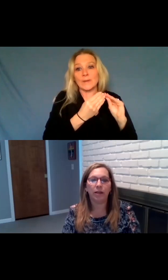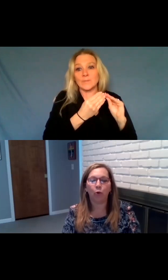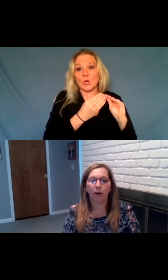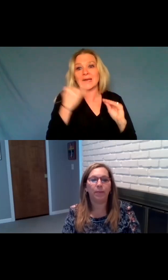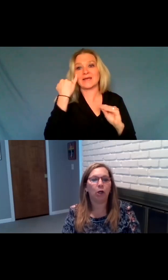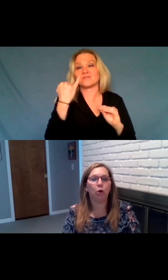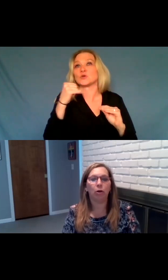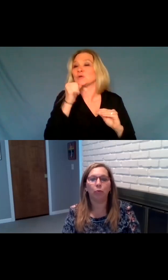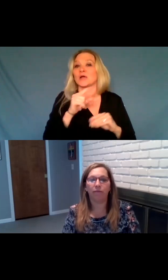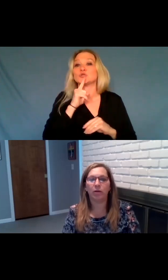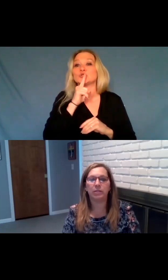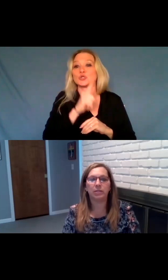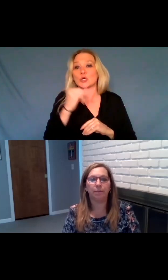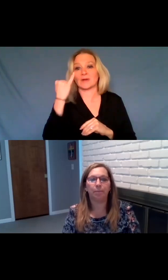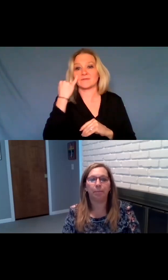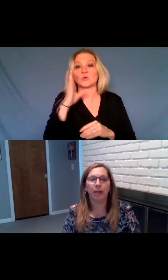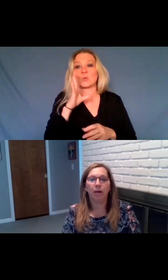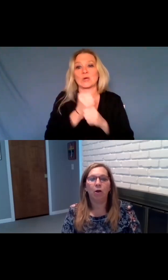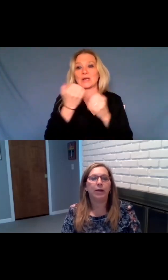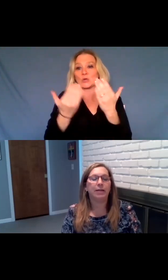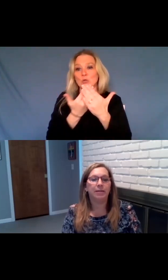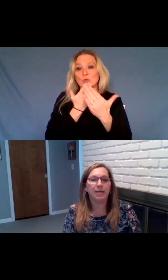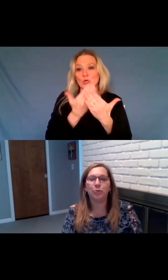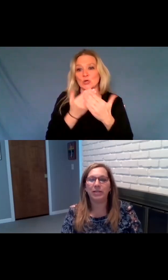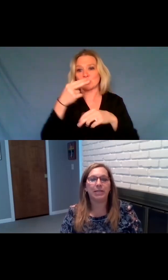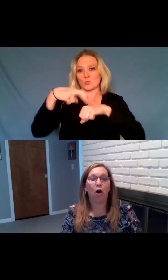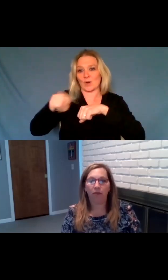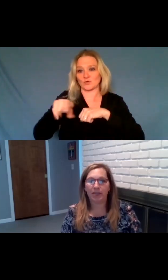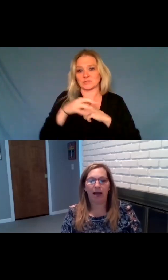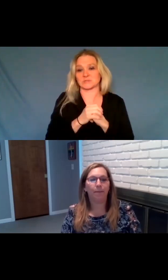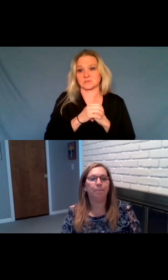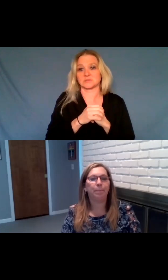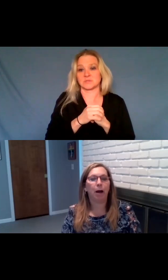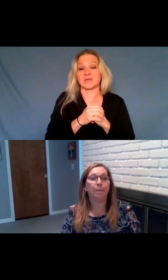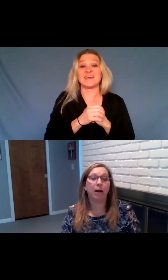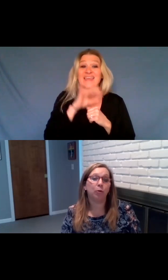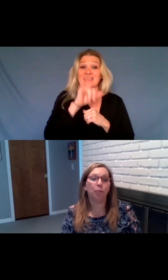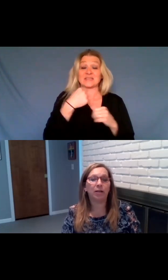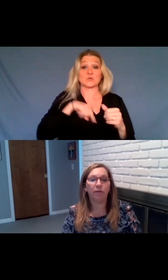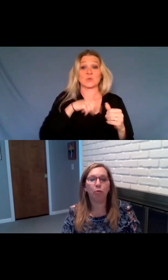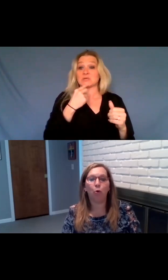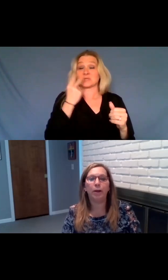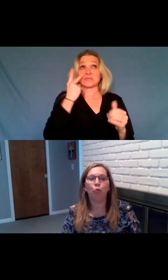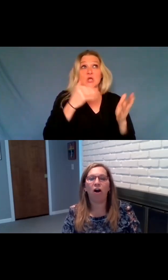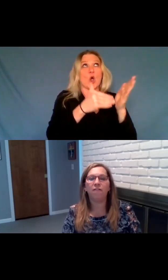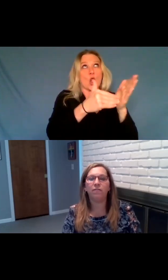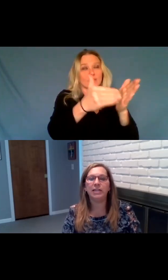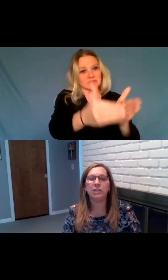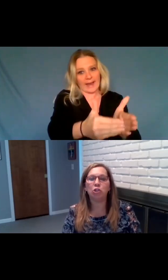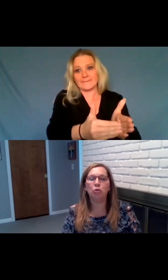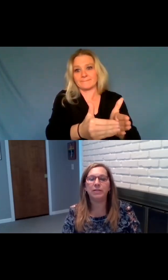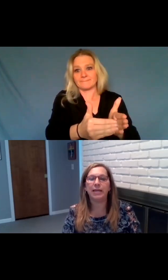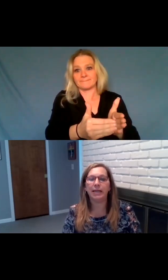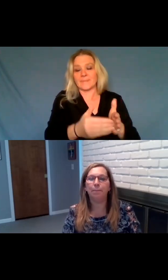know that it's going to be a good reference. Okay, this we see all the time. A prospective employee